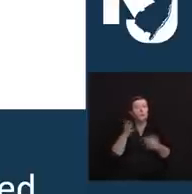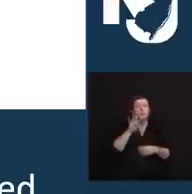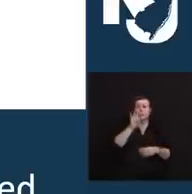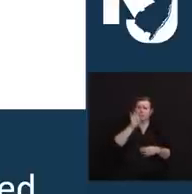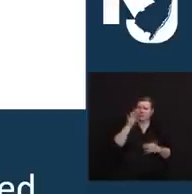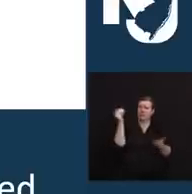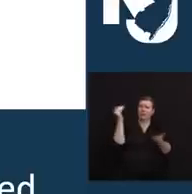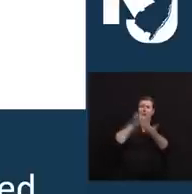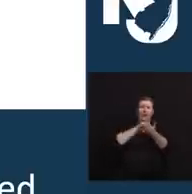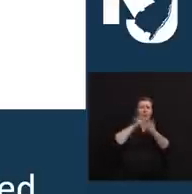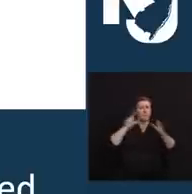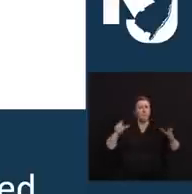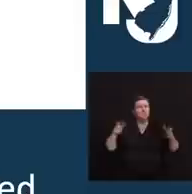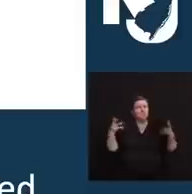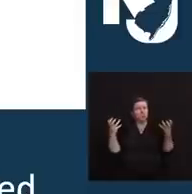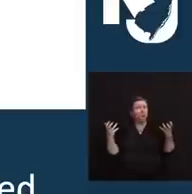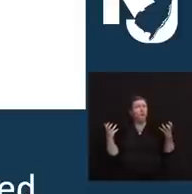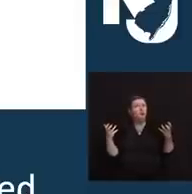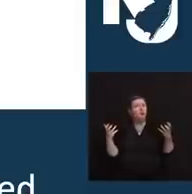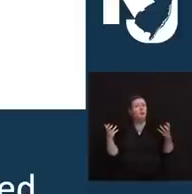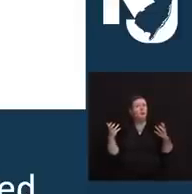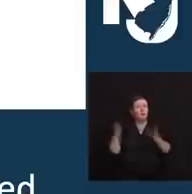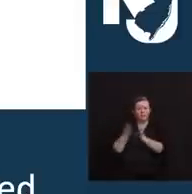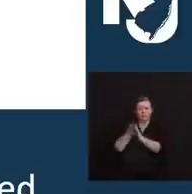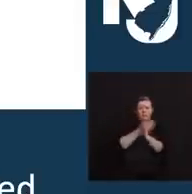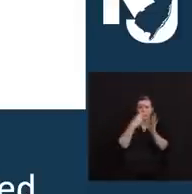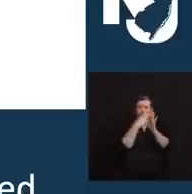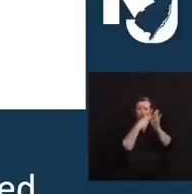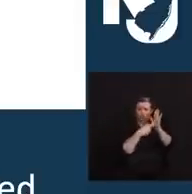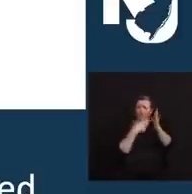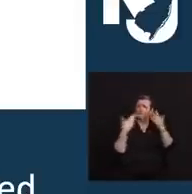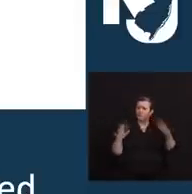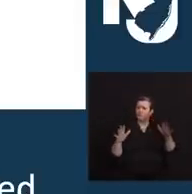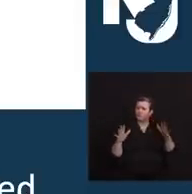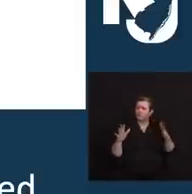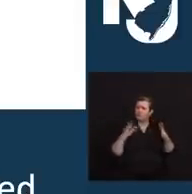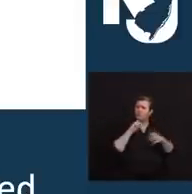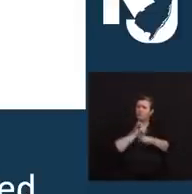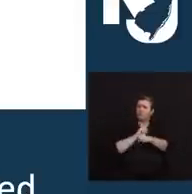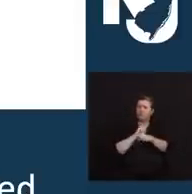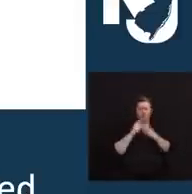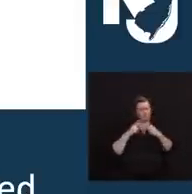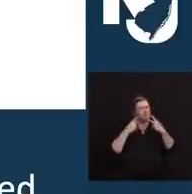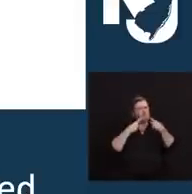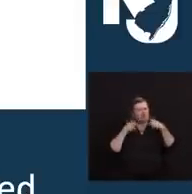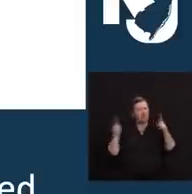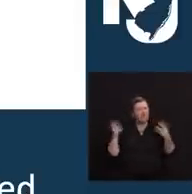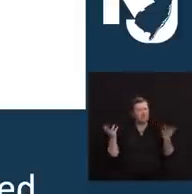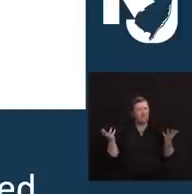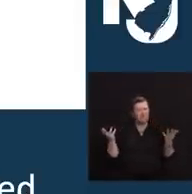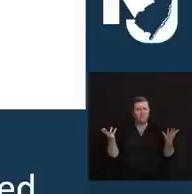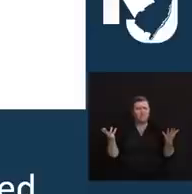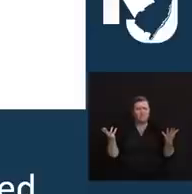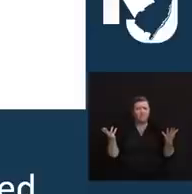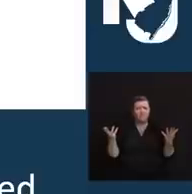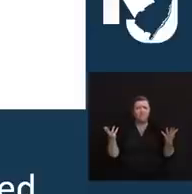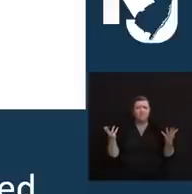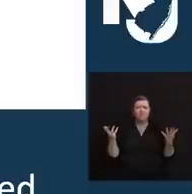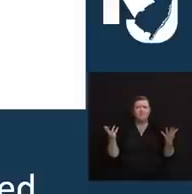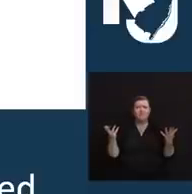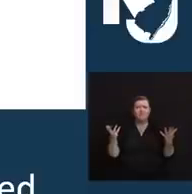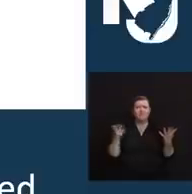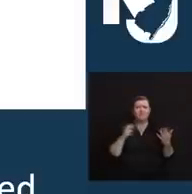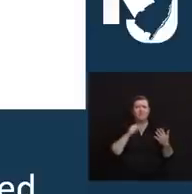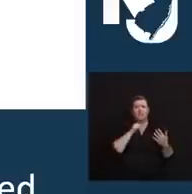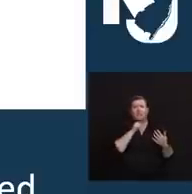already pre-registered, so there's no way to categorize yesterday other than a success and another strong step forward to beat this